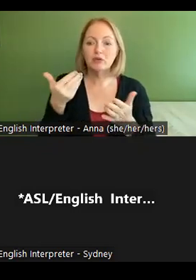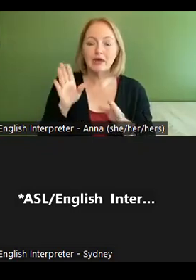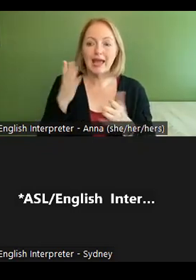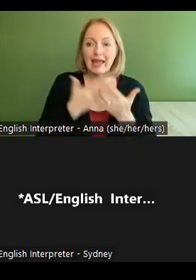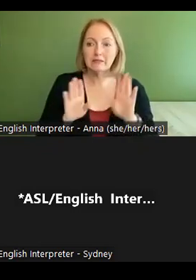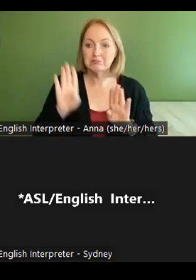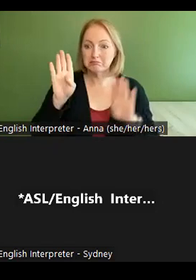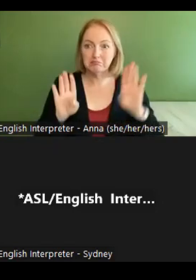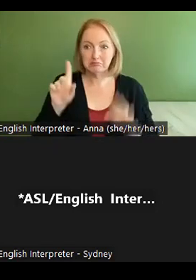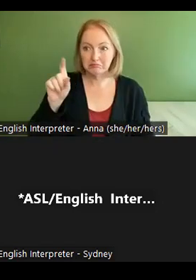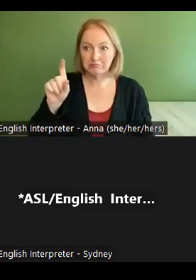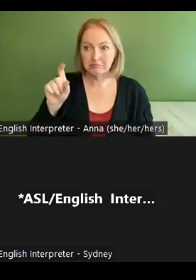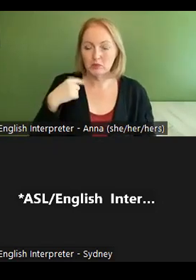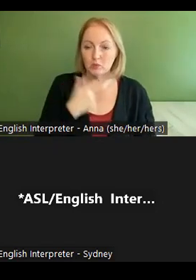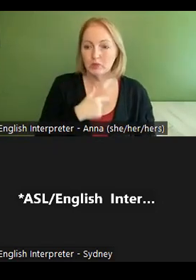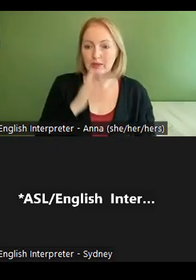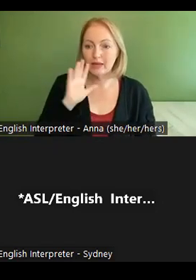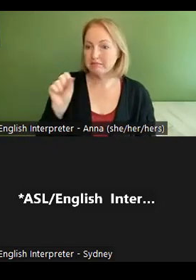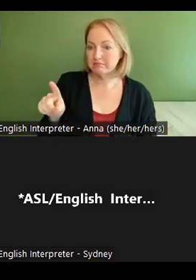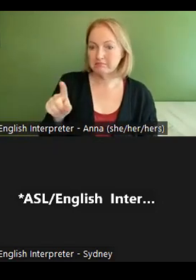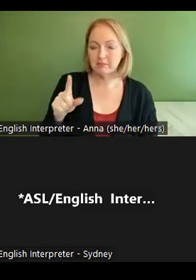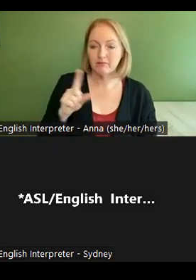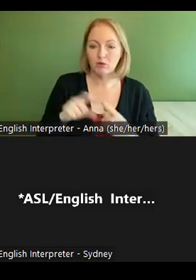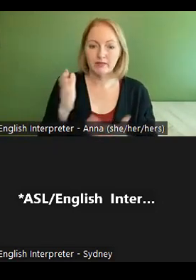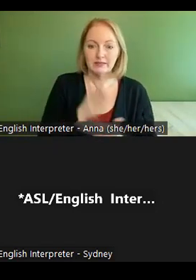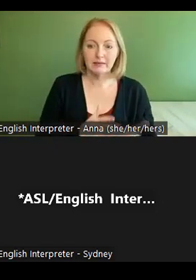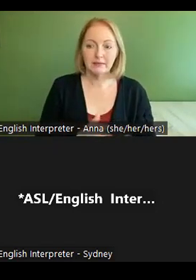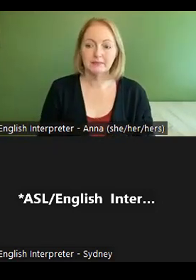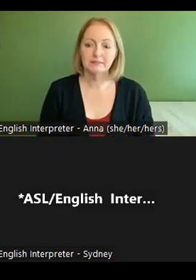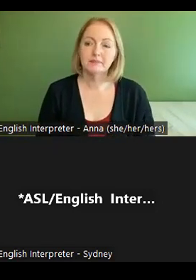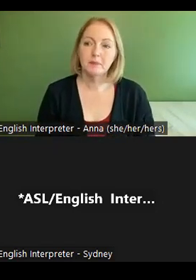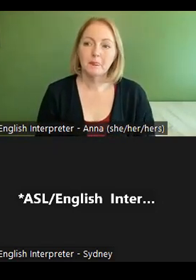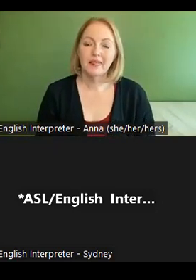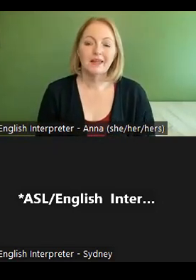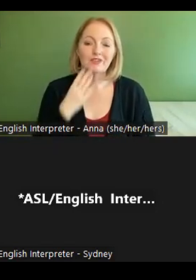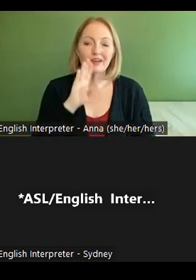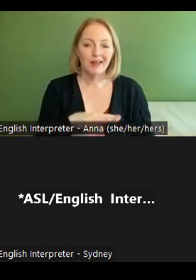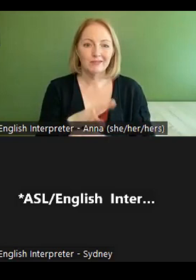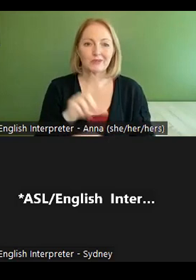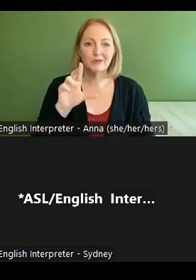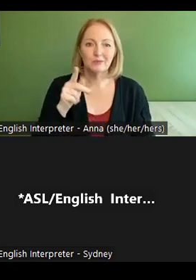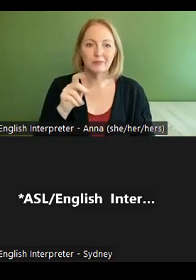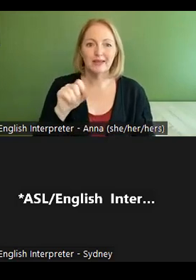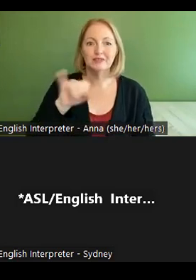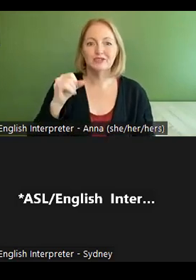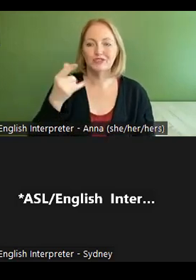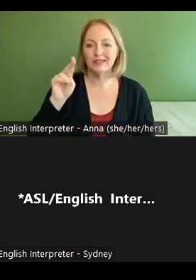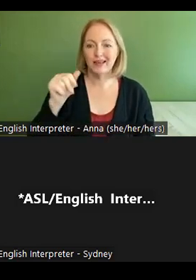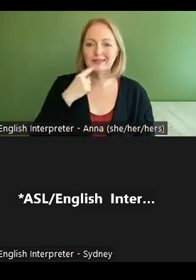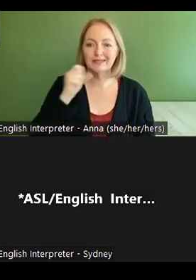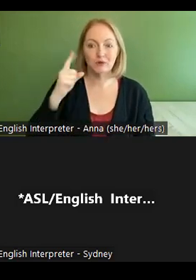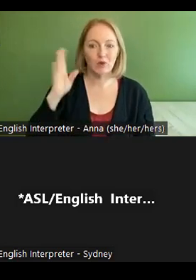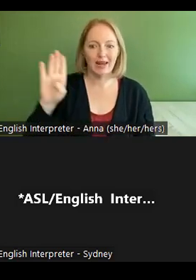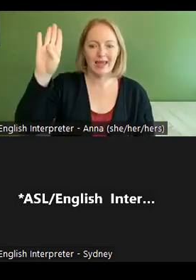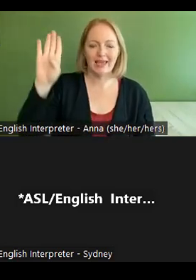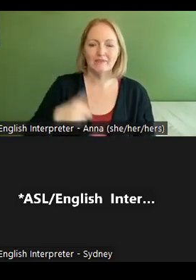hand raised that we can call upon for this segment. Good afternoon, Lupe. We have a hand raised